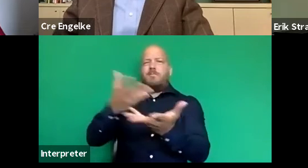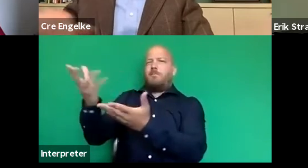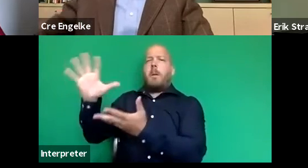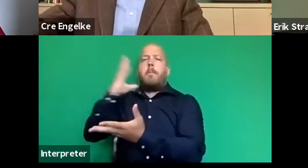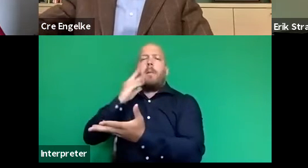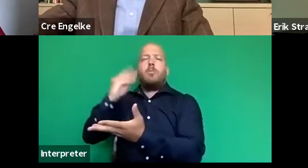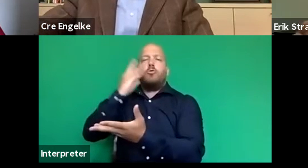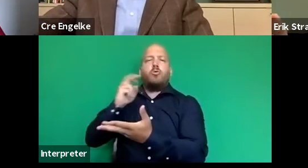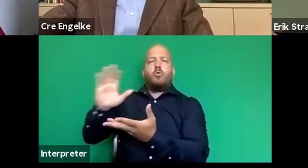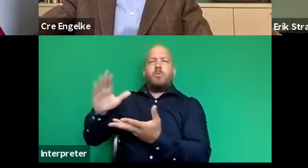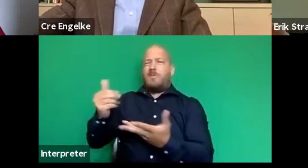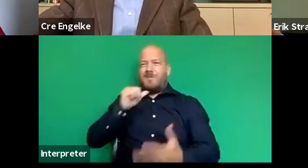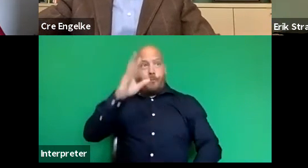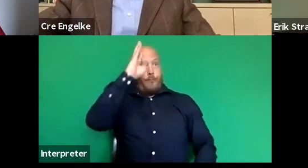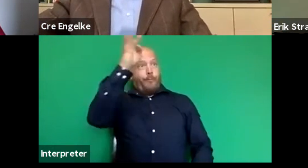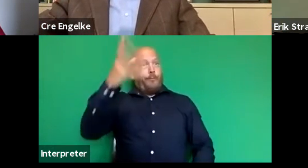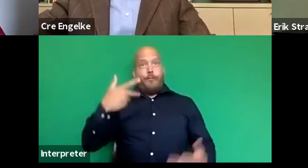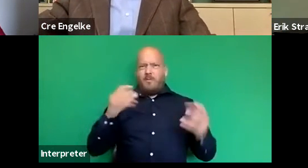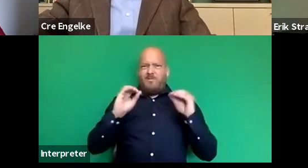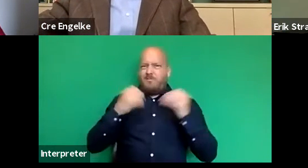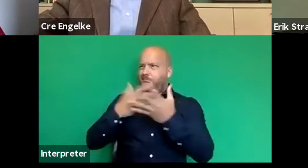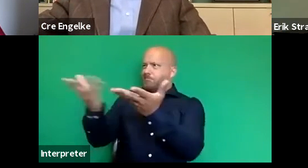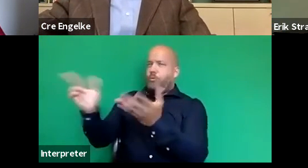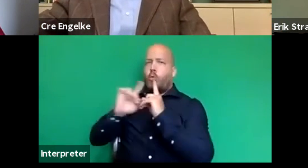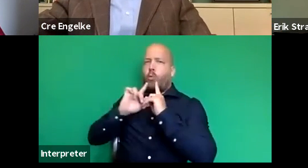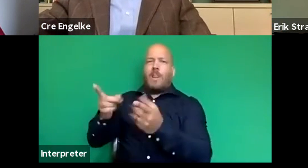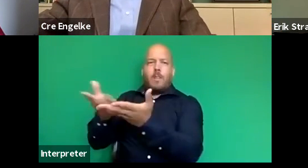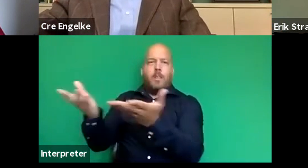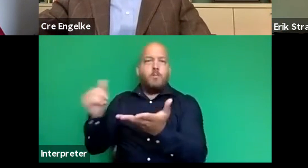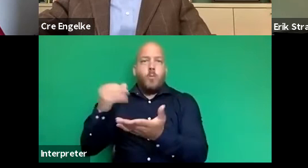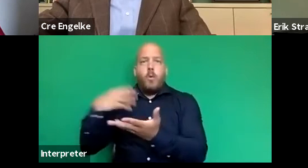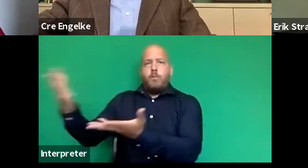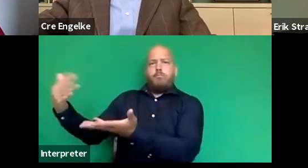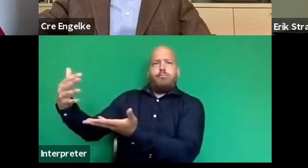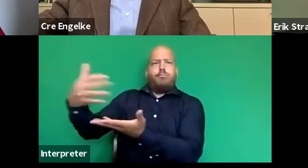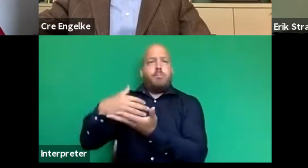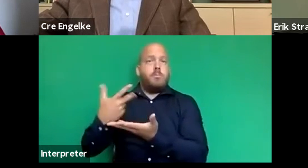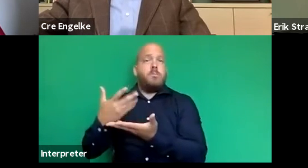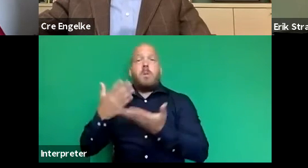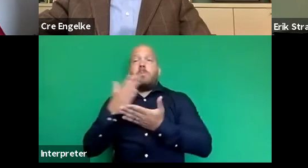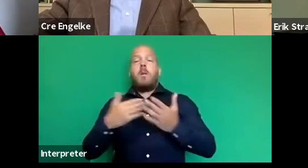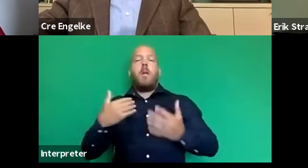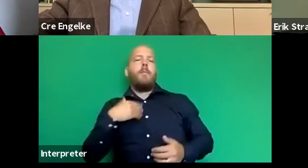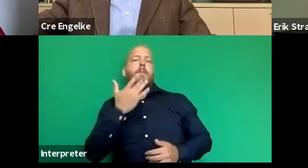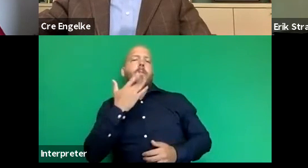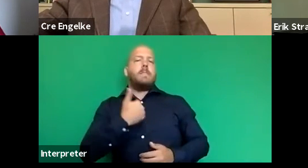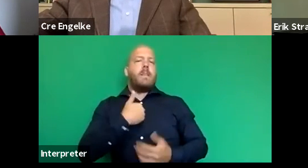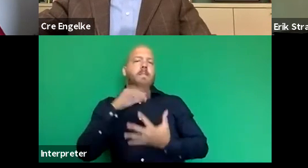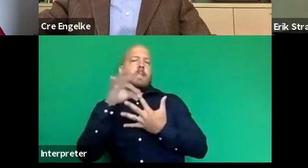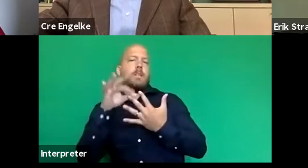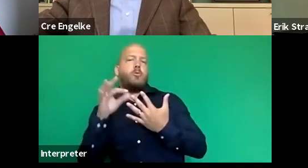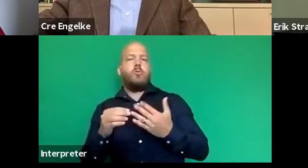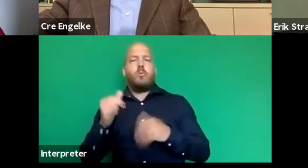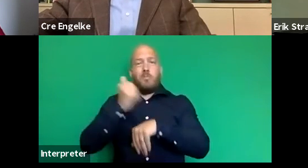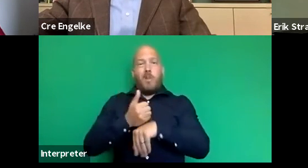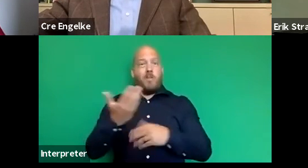our customers, again, who may be self-selecting based on the fact that we are an ASR only provider, think it's overwhelmingly